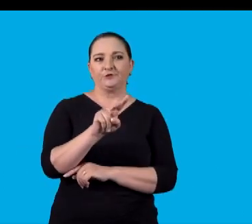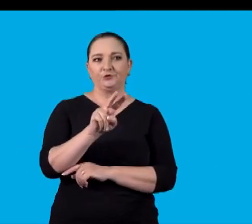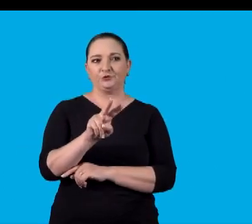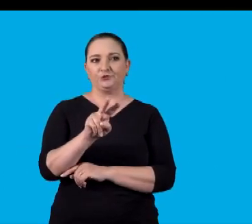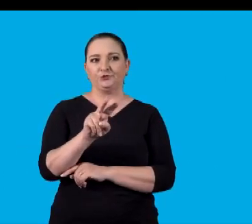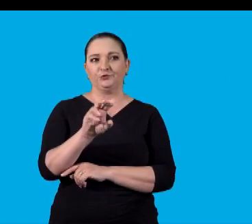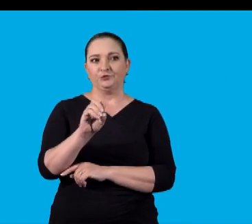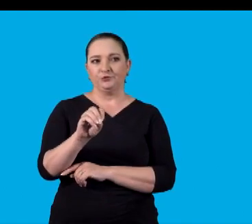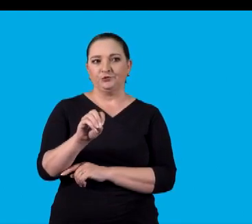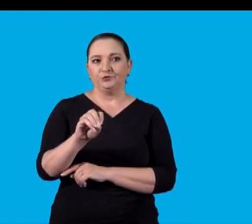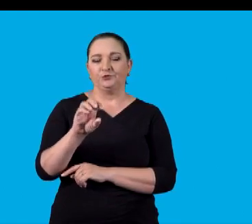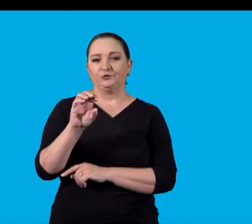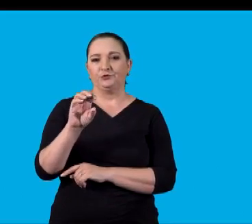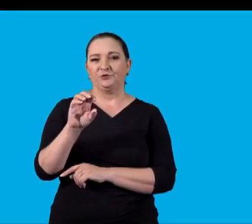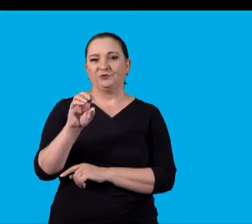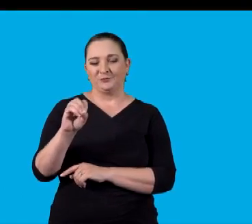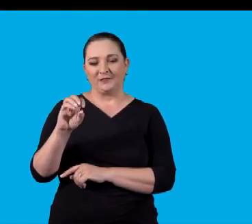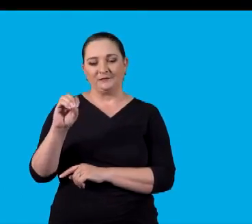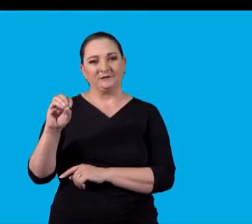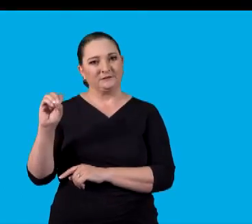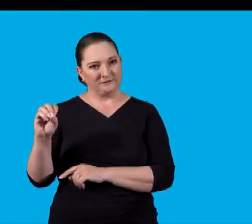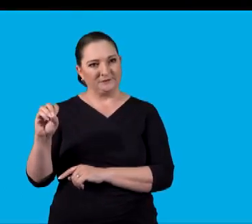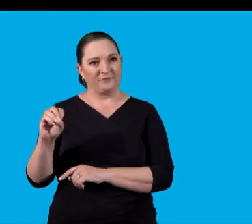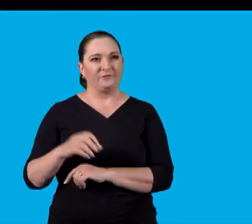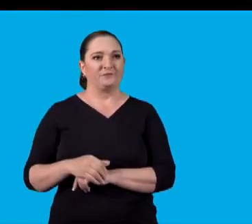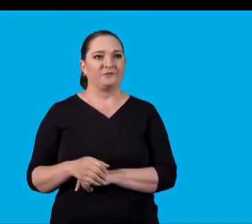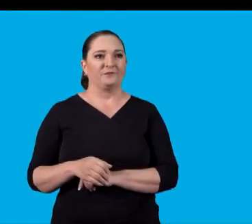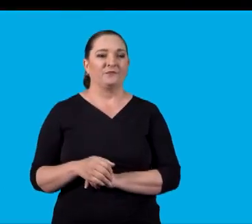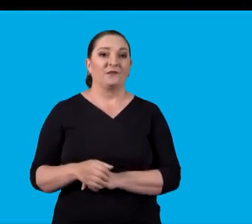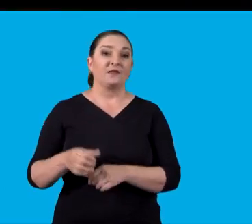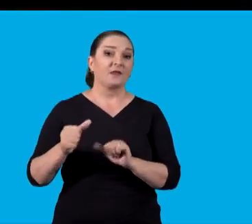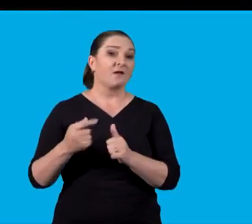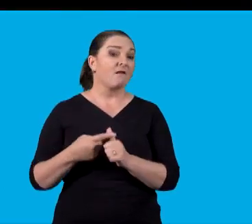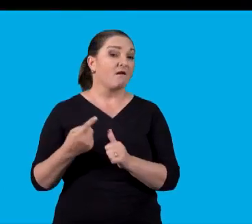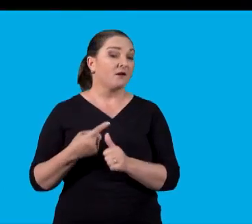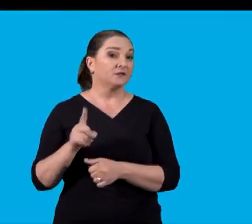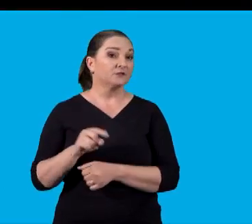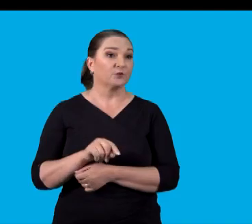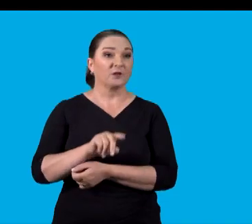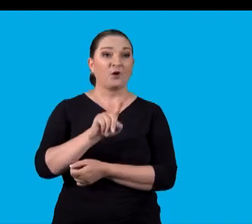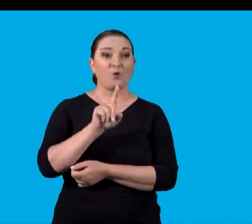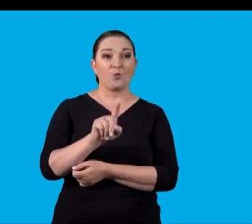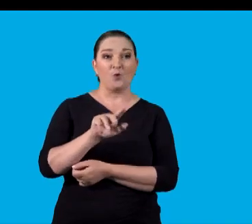7.2 million. Minus 7.2. That's going to give me